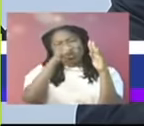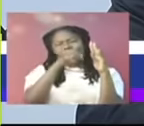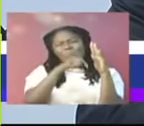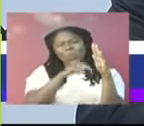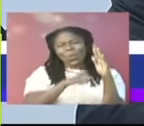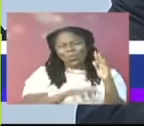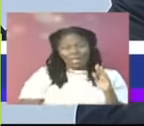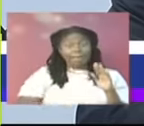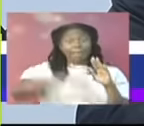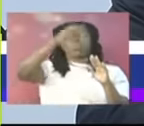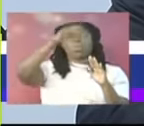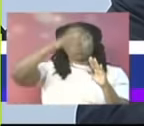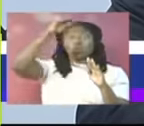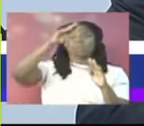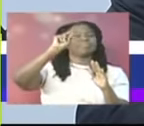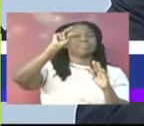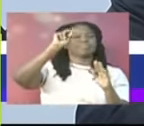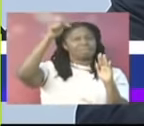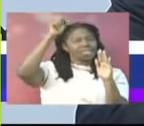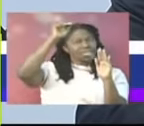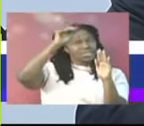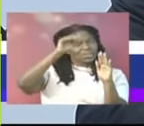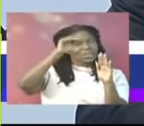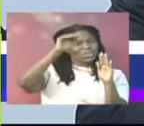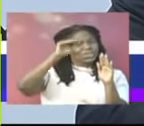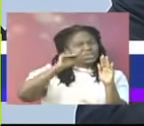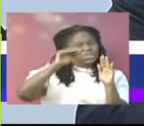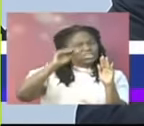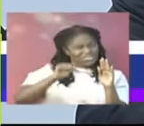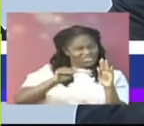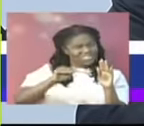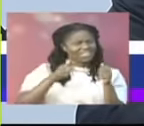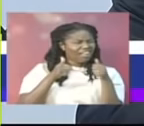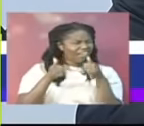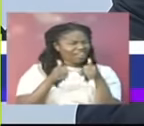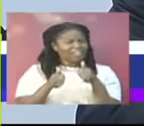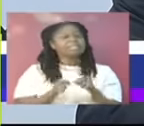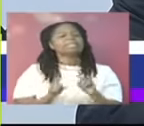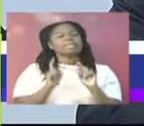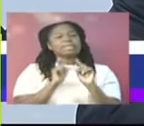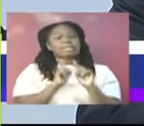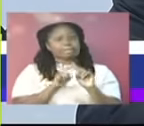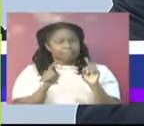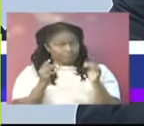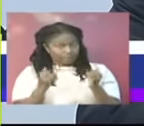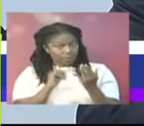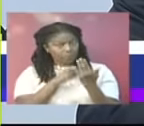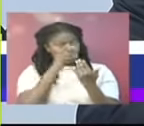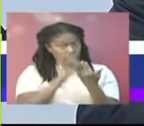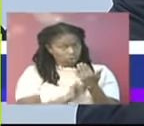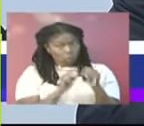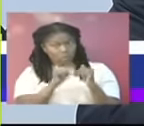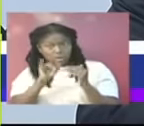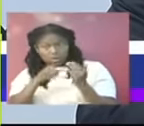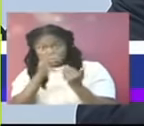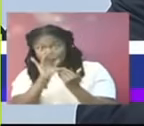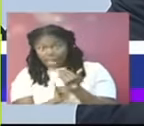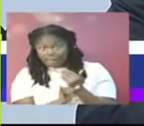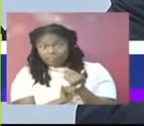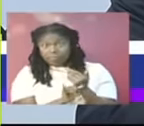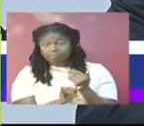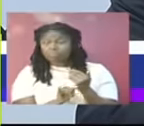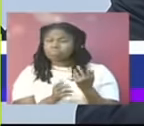that graphic were beginning to get shorter and shorter. As we moved from June into July, we found that the